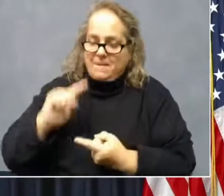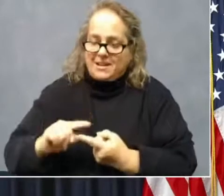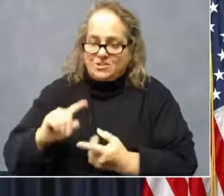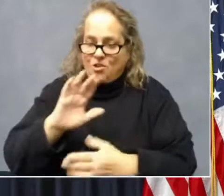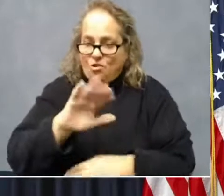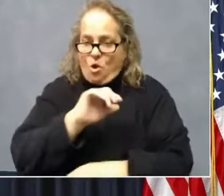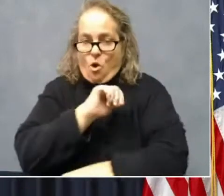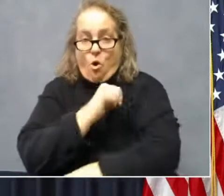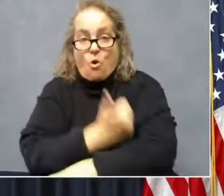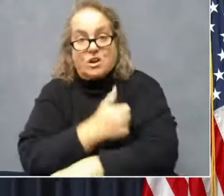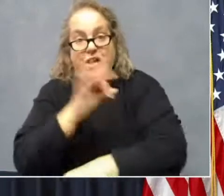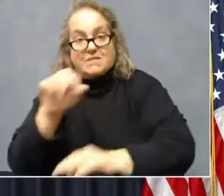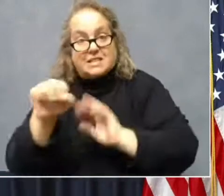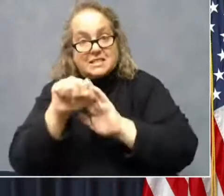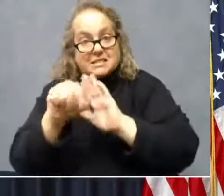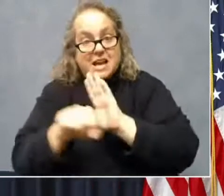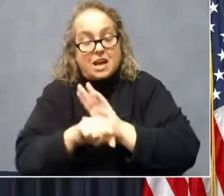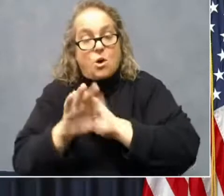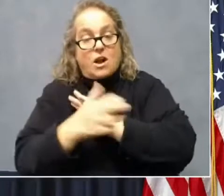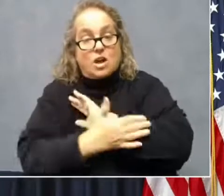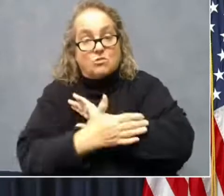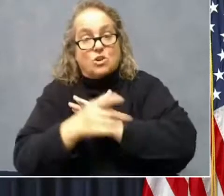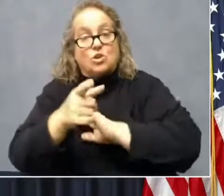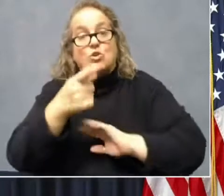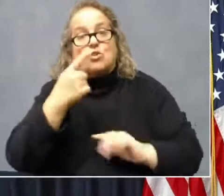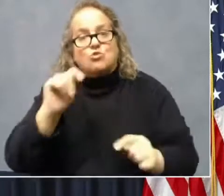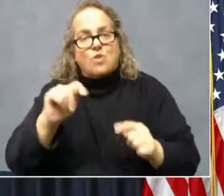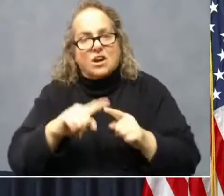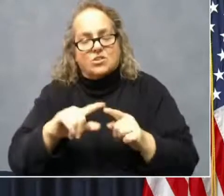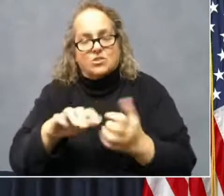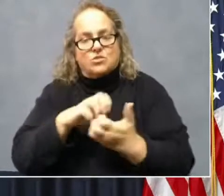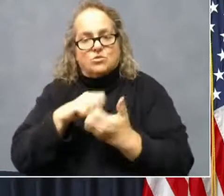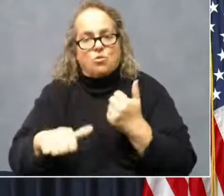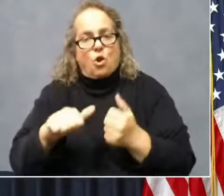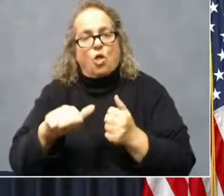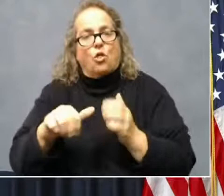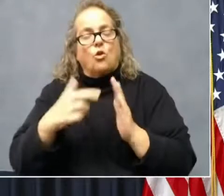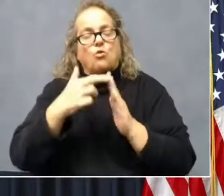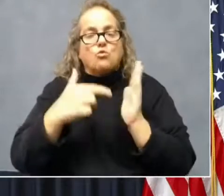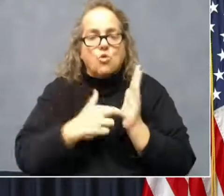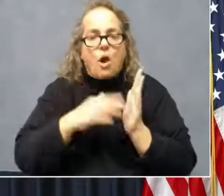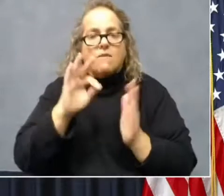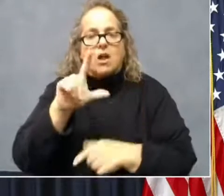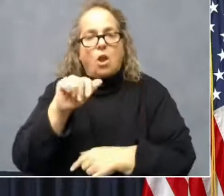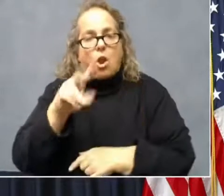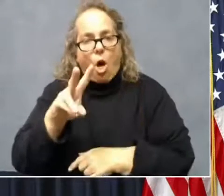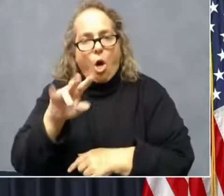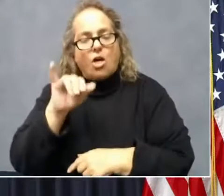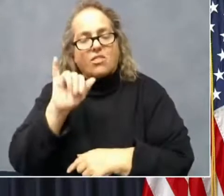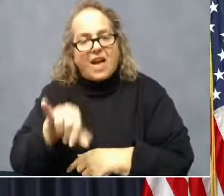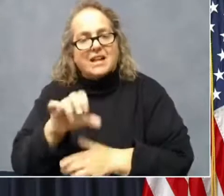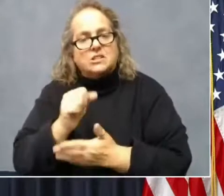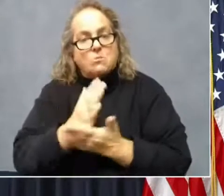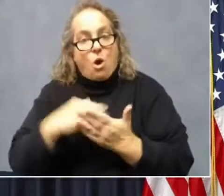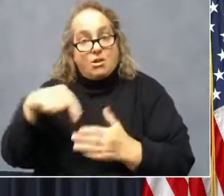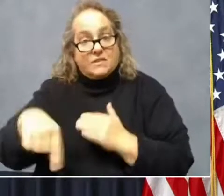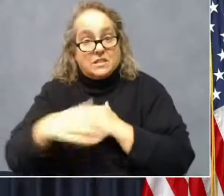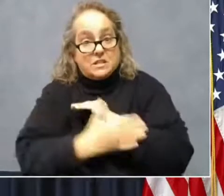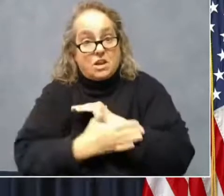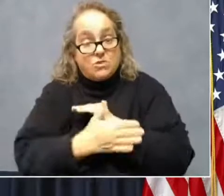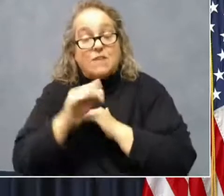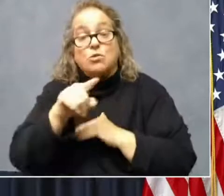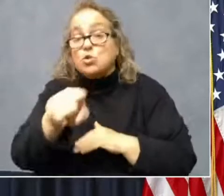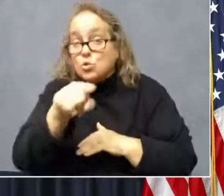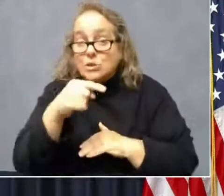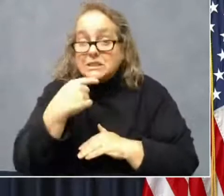pandemic. You are diminishing the rule of law that's one of the bedrocks of this country. If you say you love America,